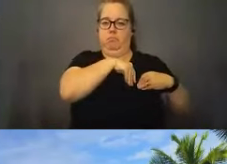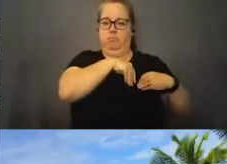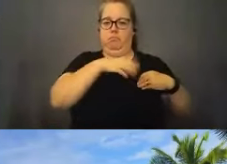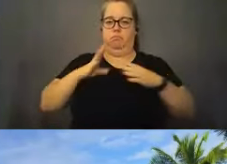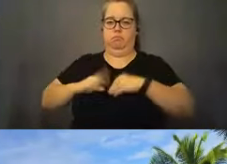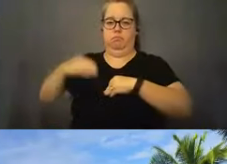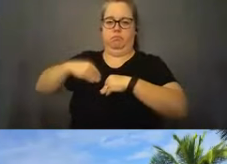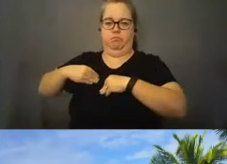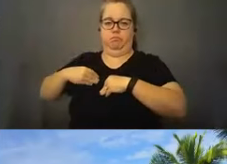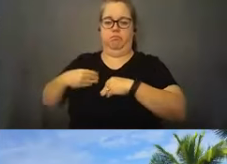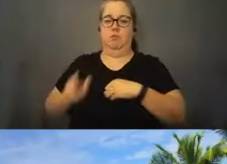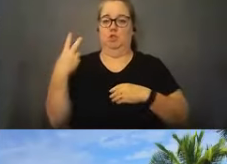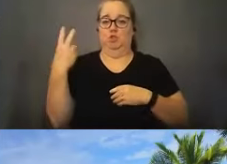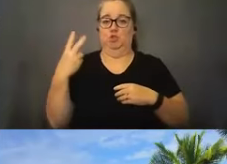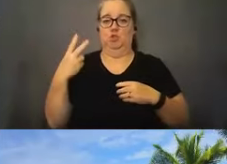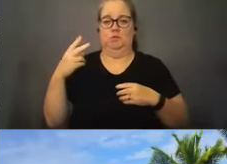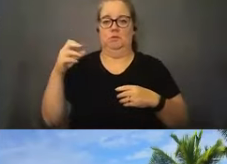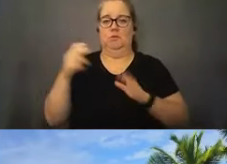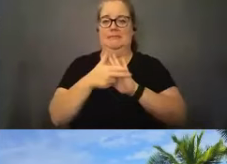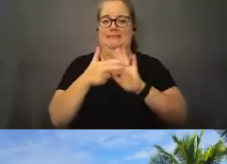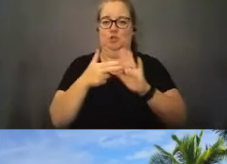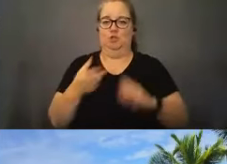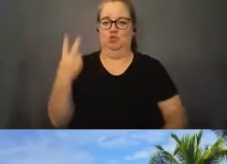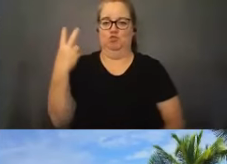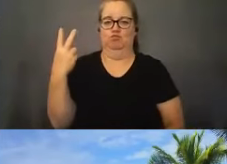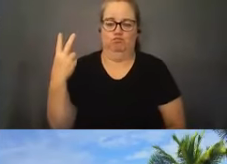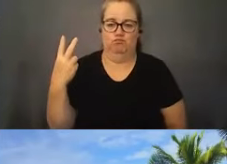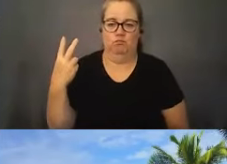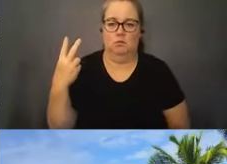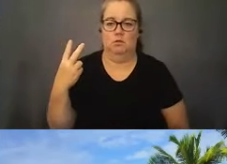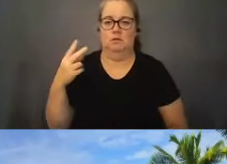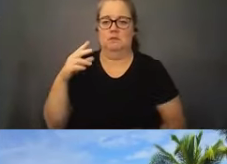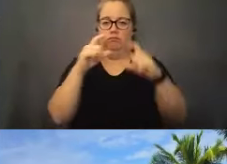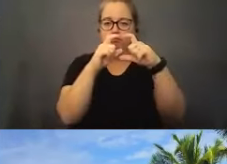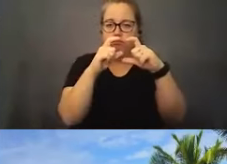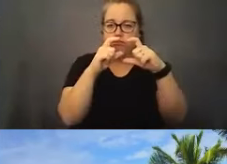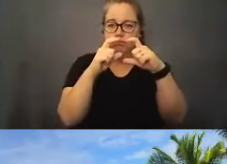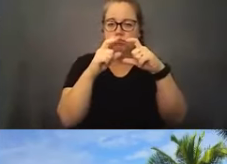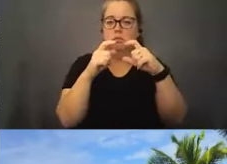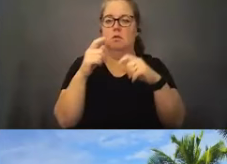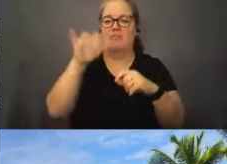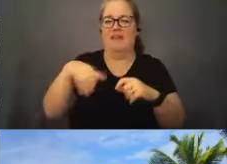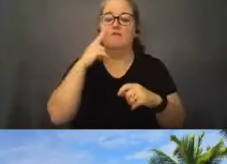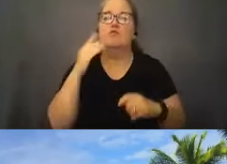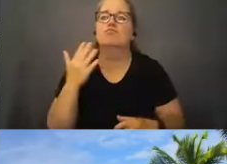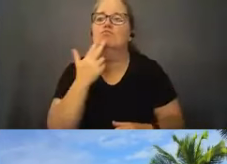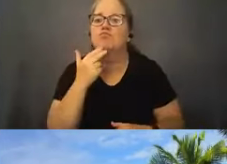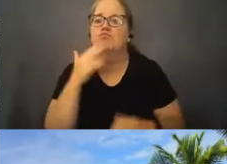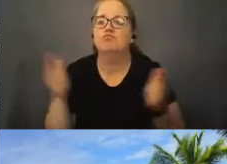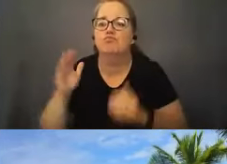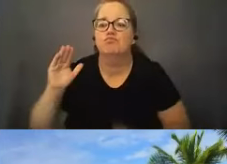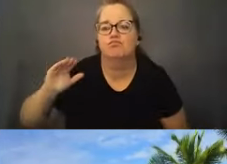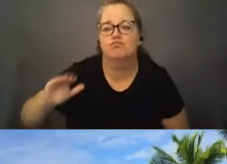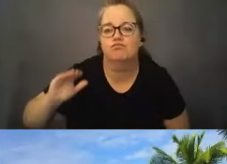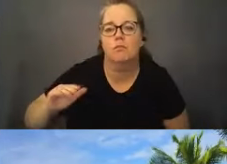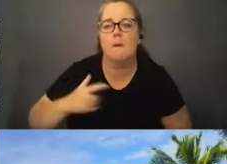it, there's 2 pads. So it's either this size for little children, babies, or